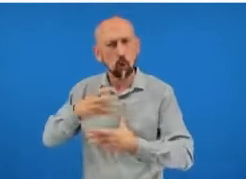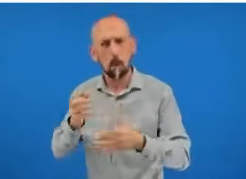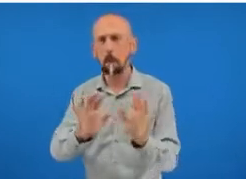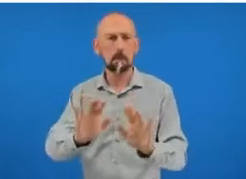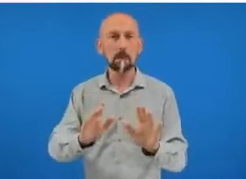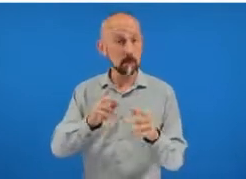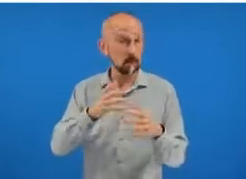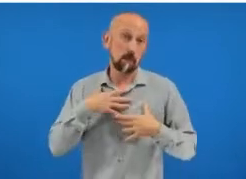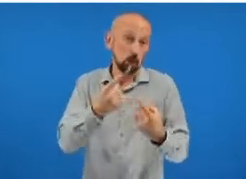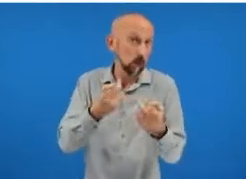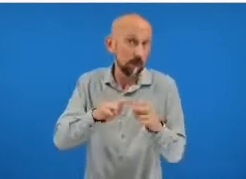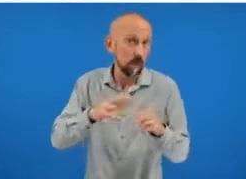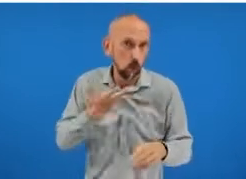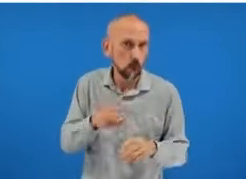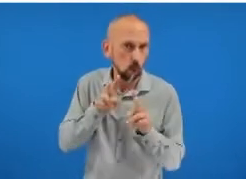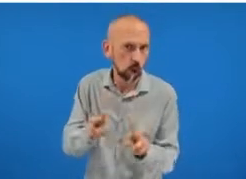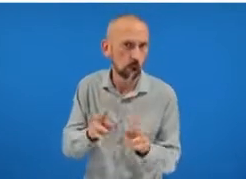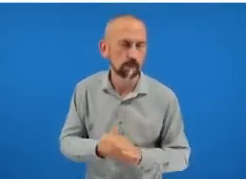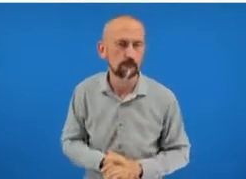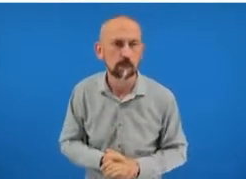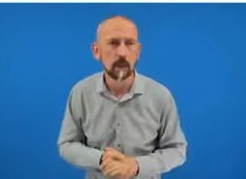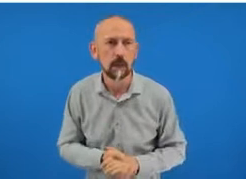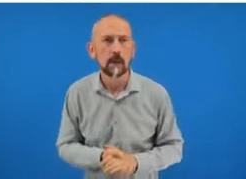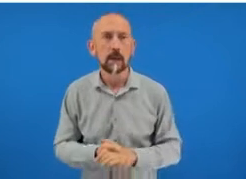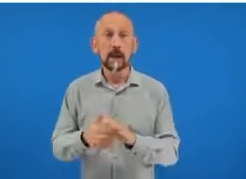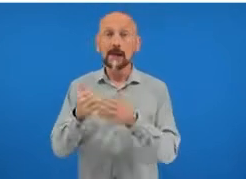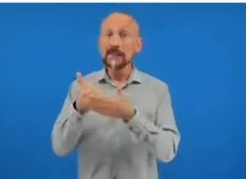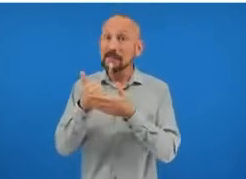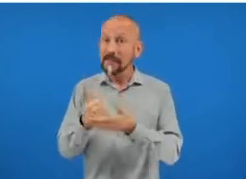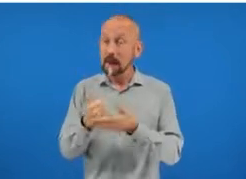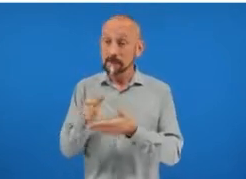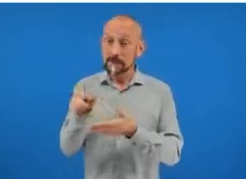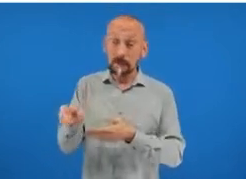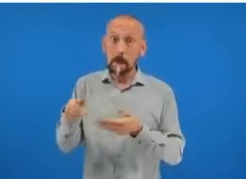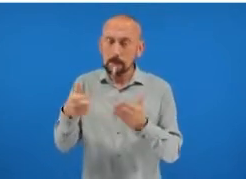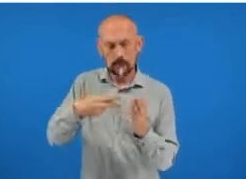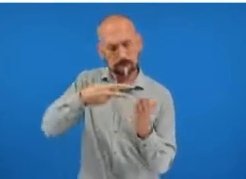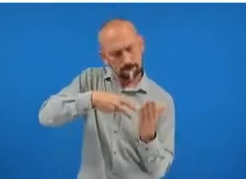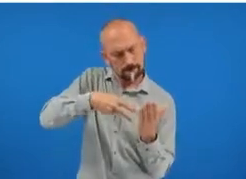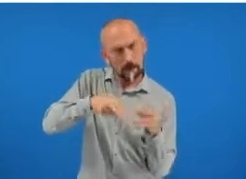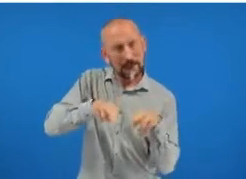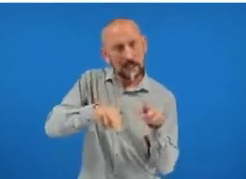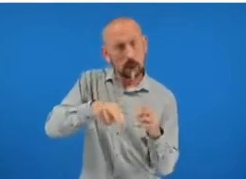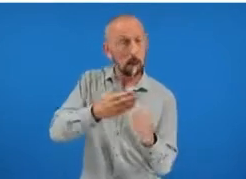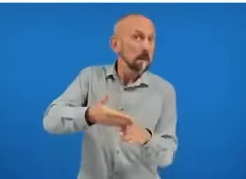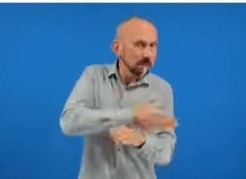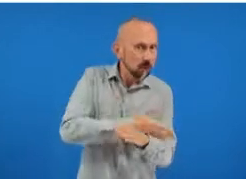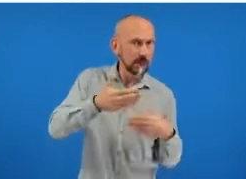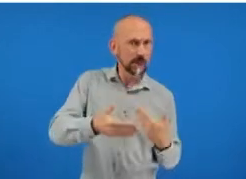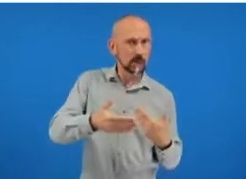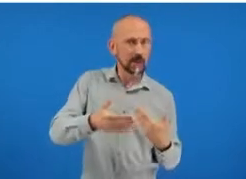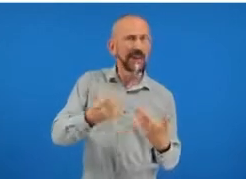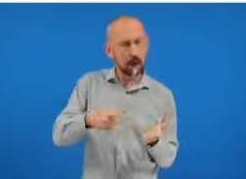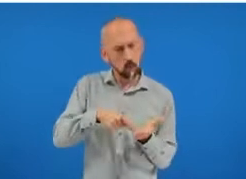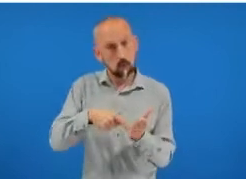prefer. The therapist here has already looked at the measures prior to the session and now is discussing them with the person in treatment. So to